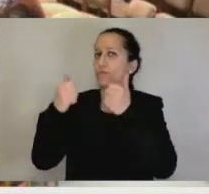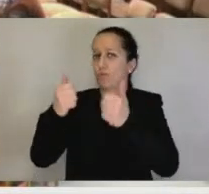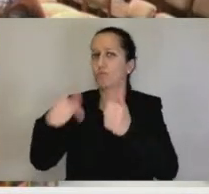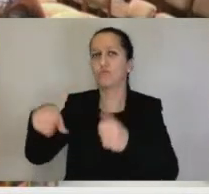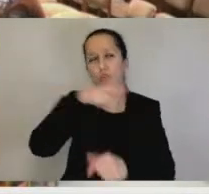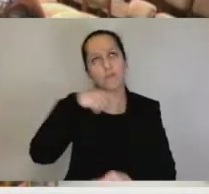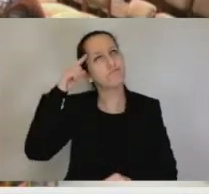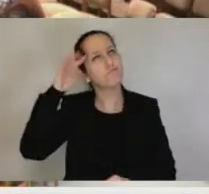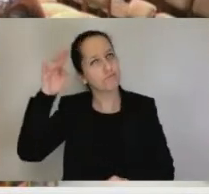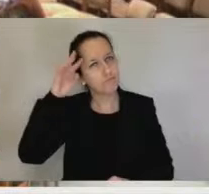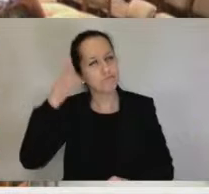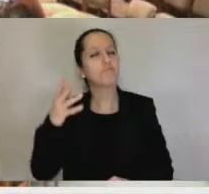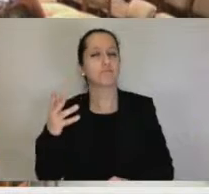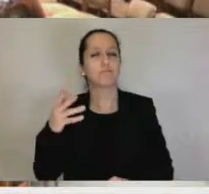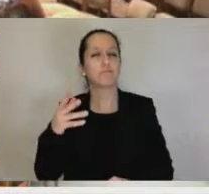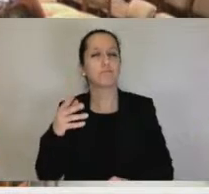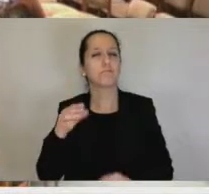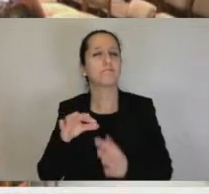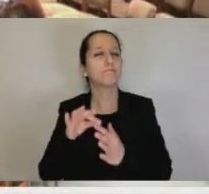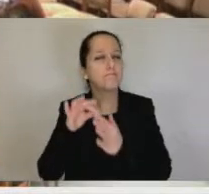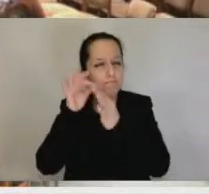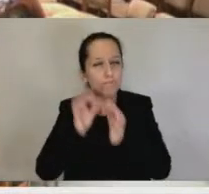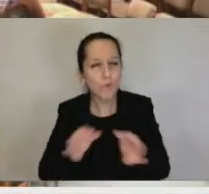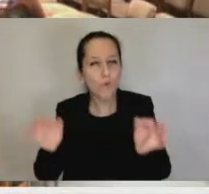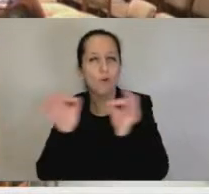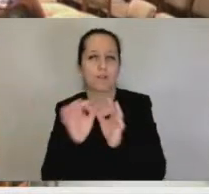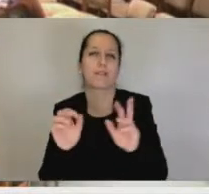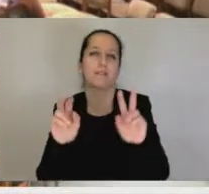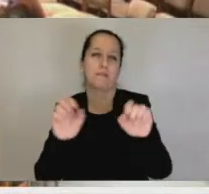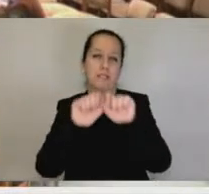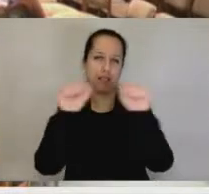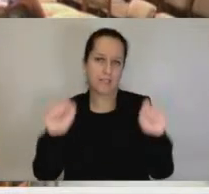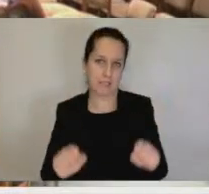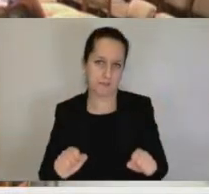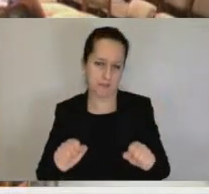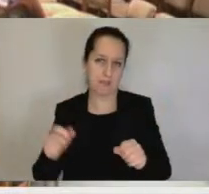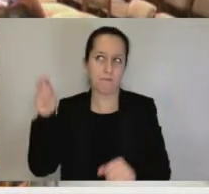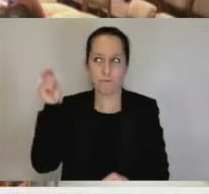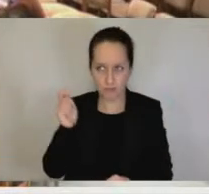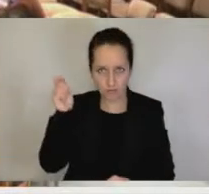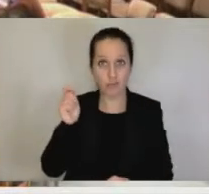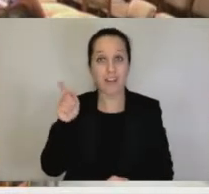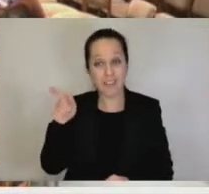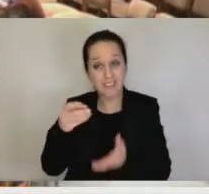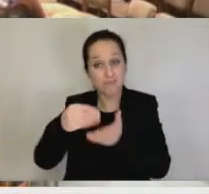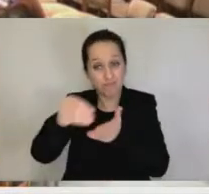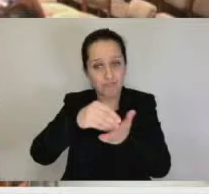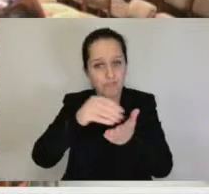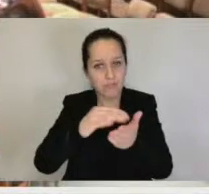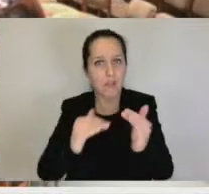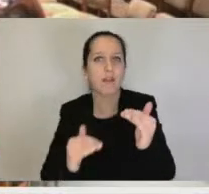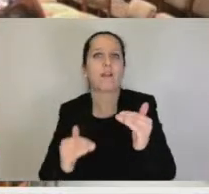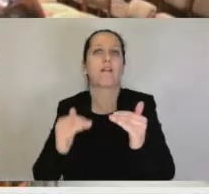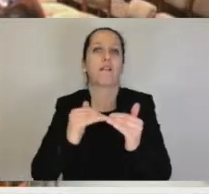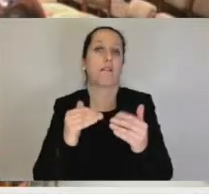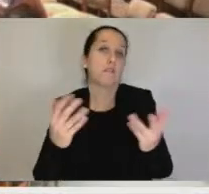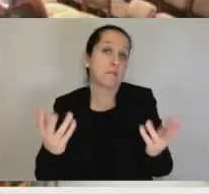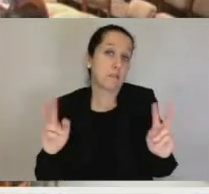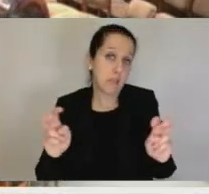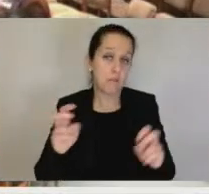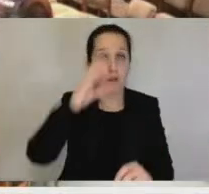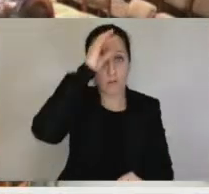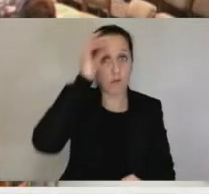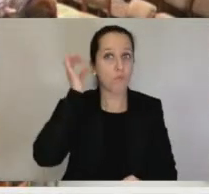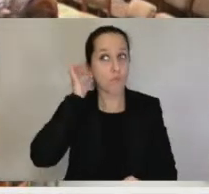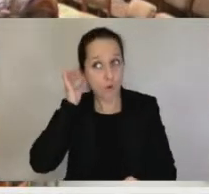for this panel. We heard about the importance of pension systems in reducing gender inequality